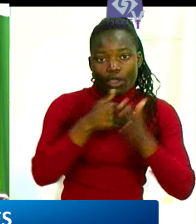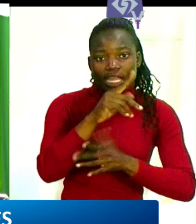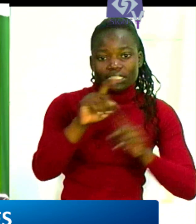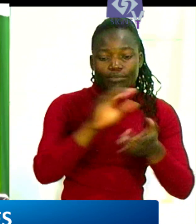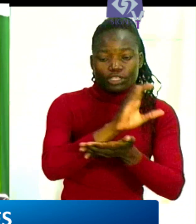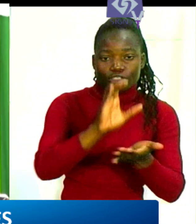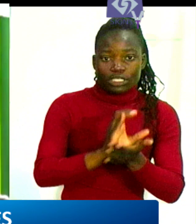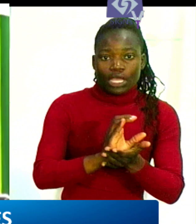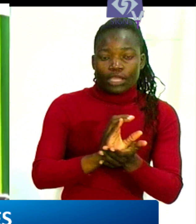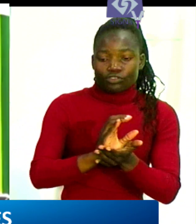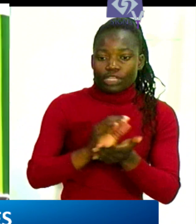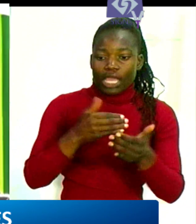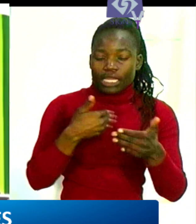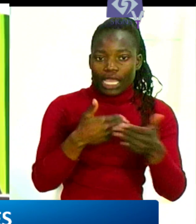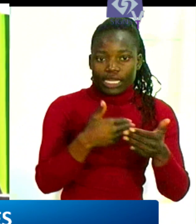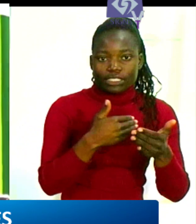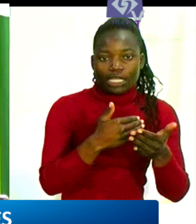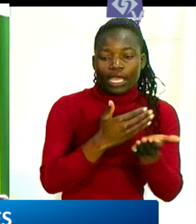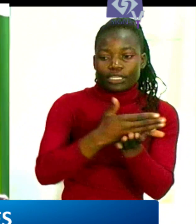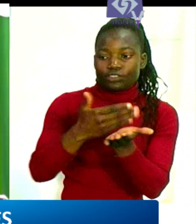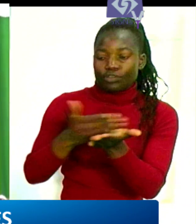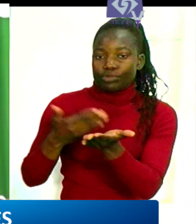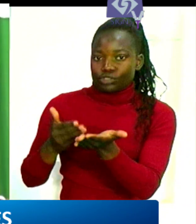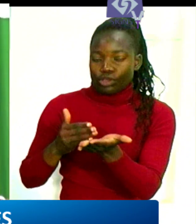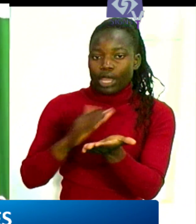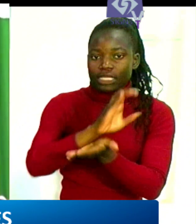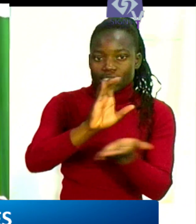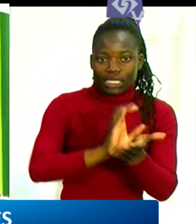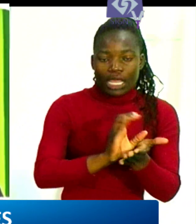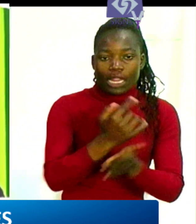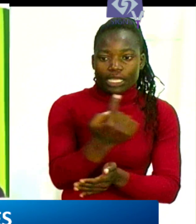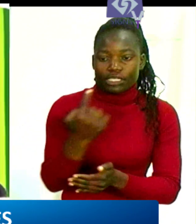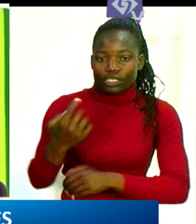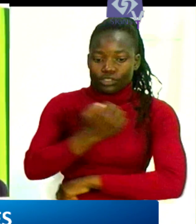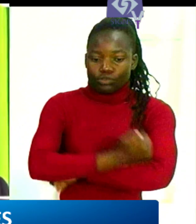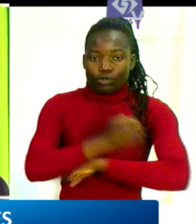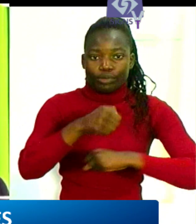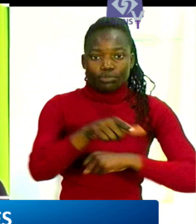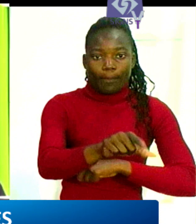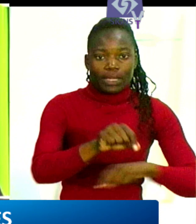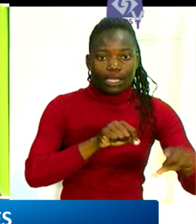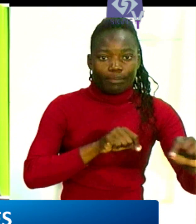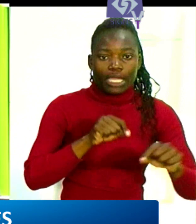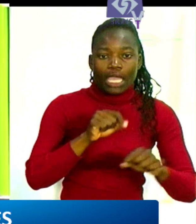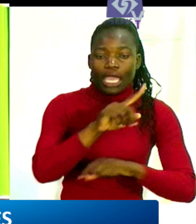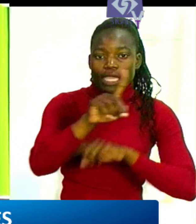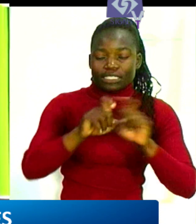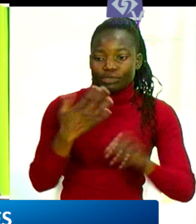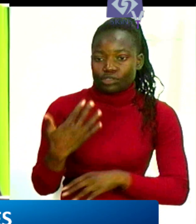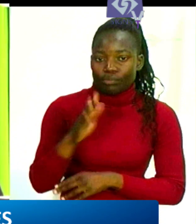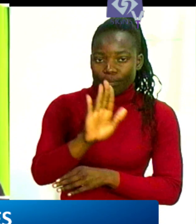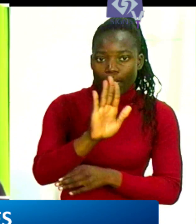all examination centers to the nearest distribution point so that every school is able to